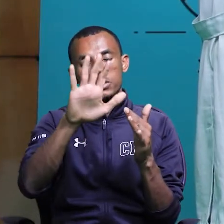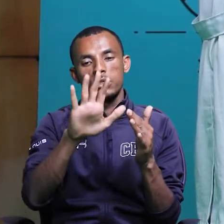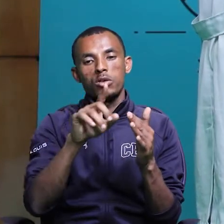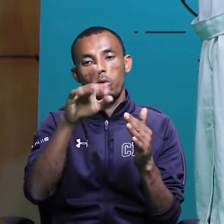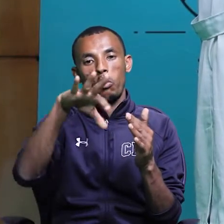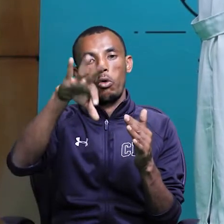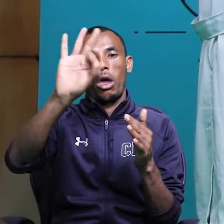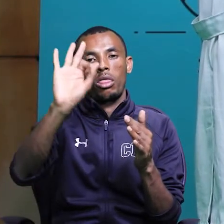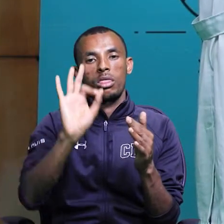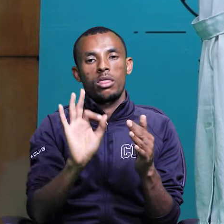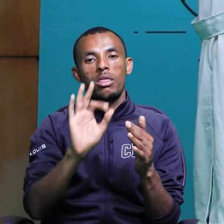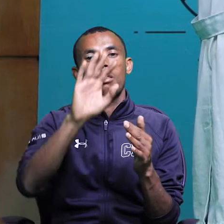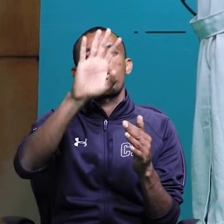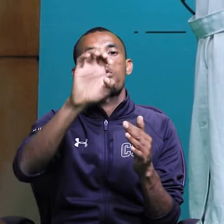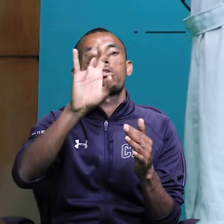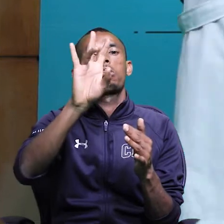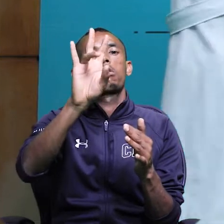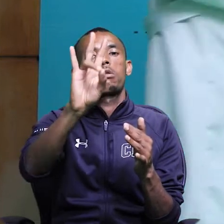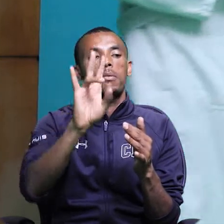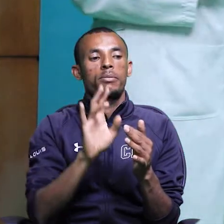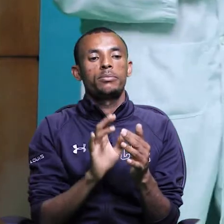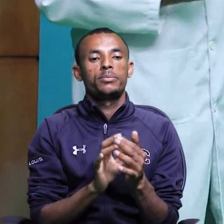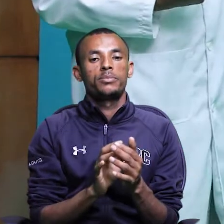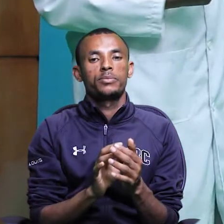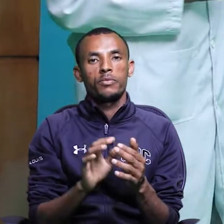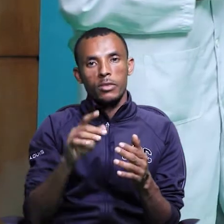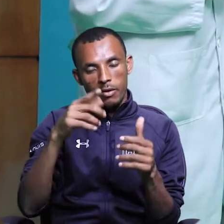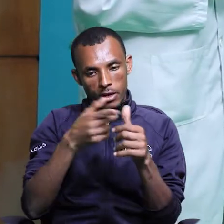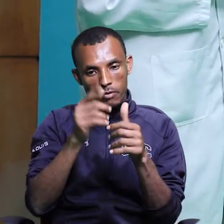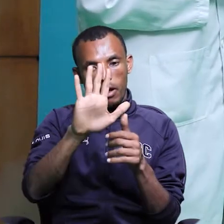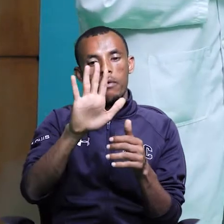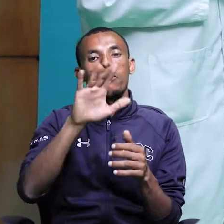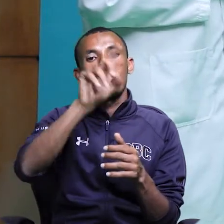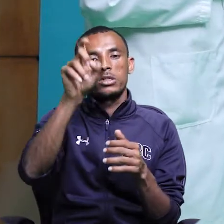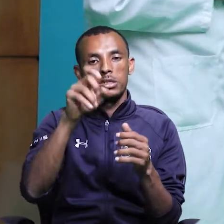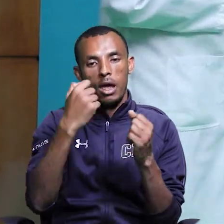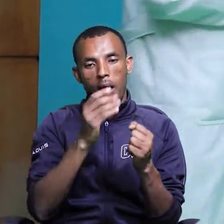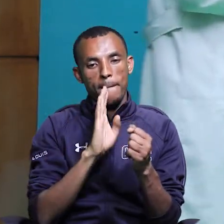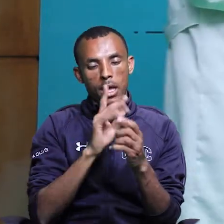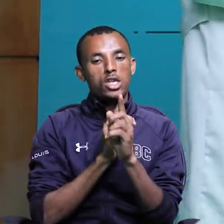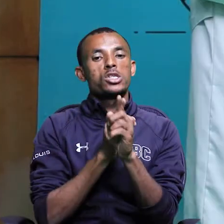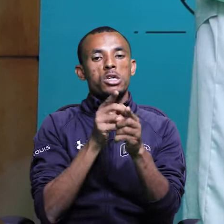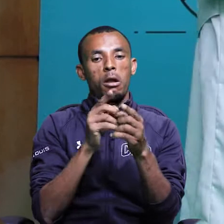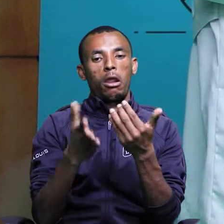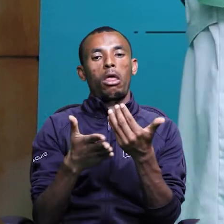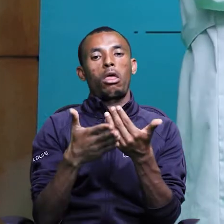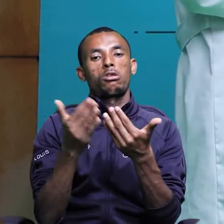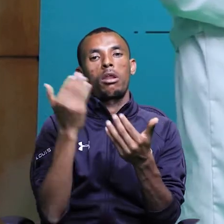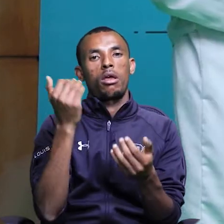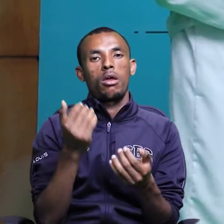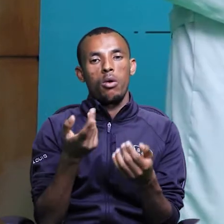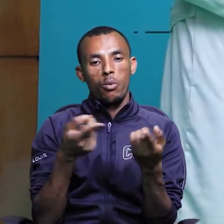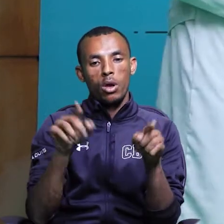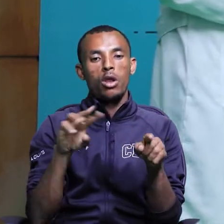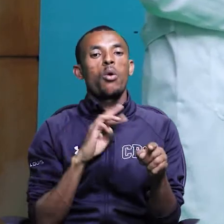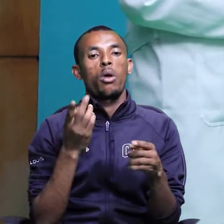got a result to be equal to 47. So the first 5 questions can be answered easily. When